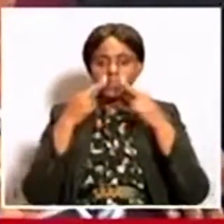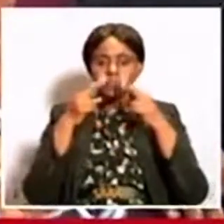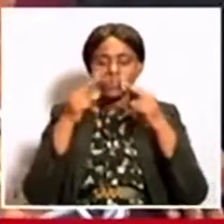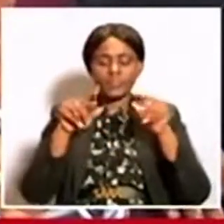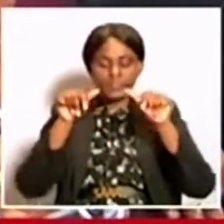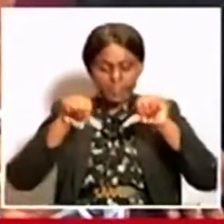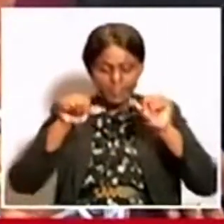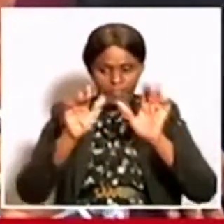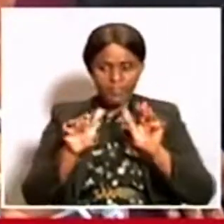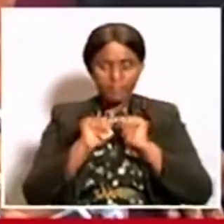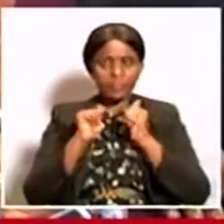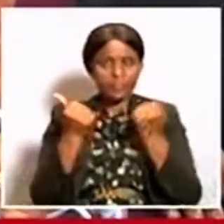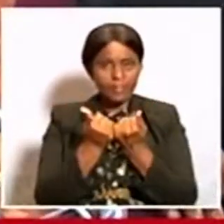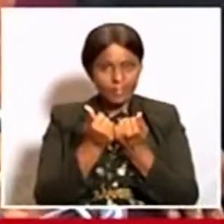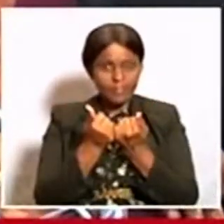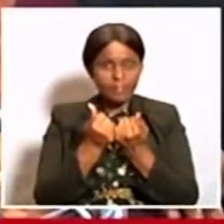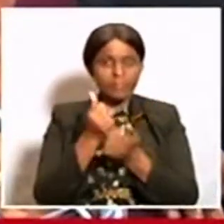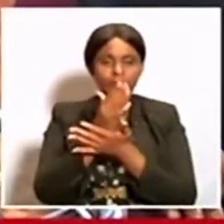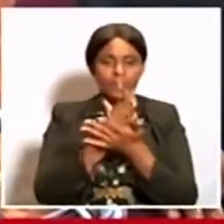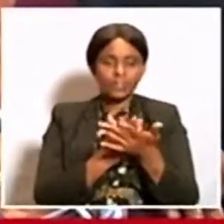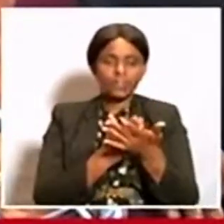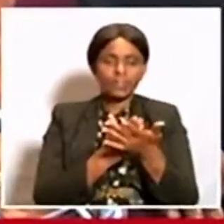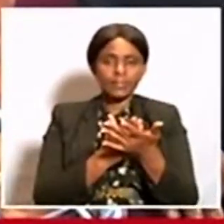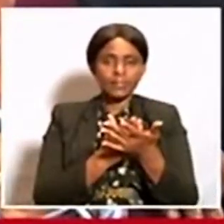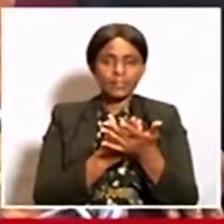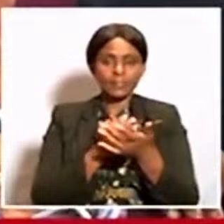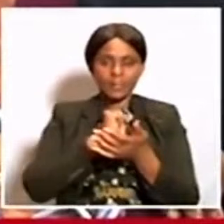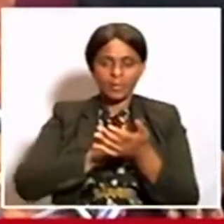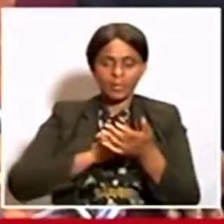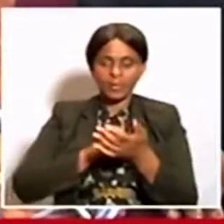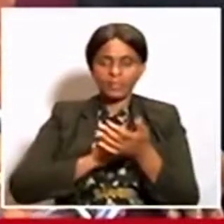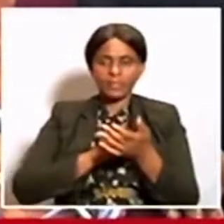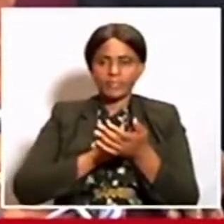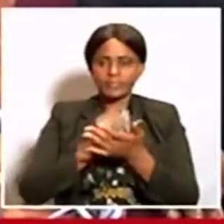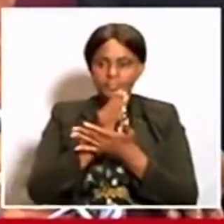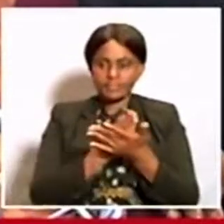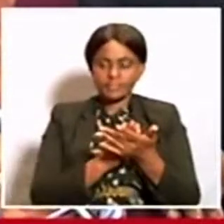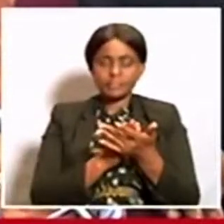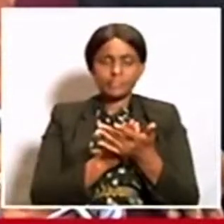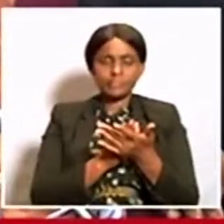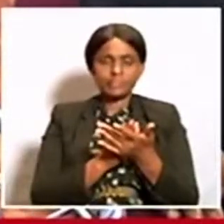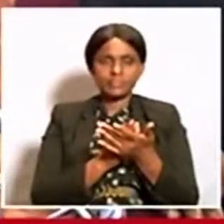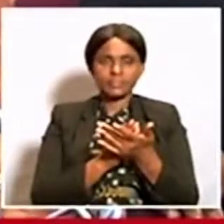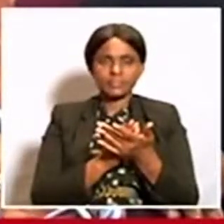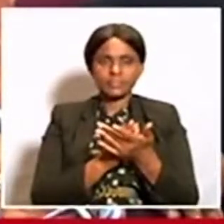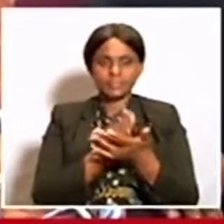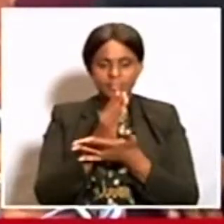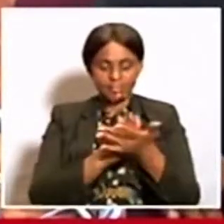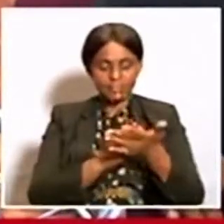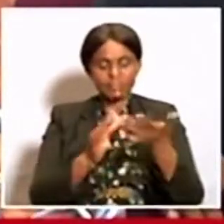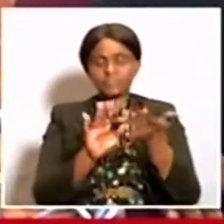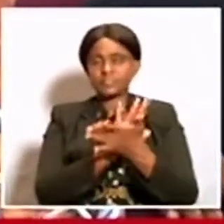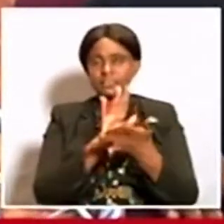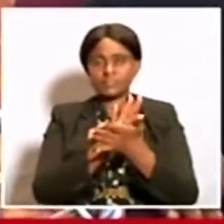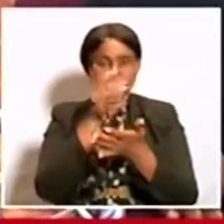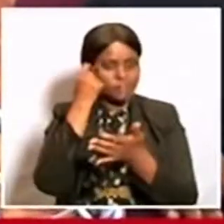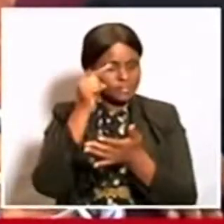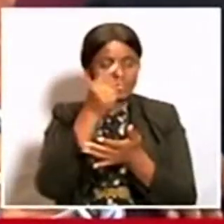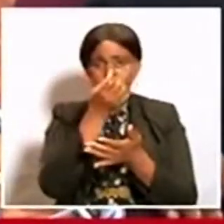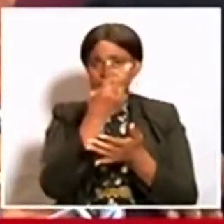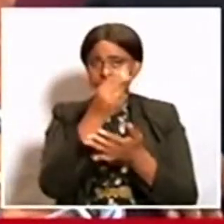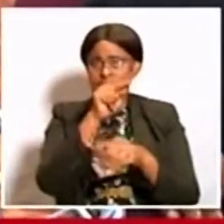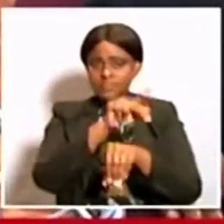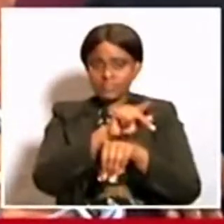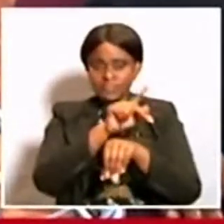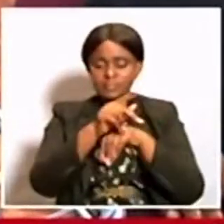Auditor General, some solicitation documents for 12 projects under